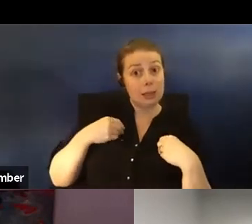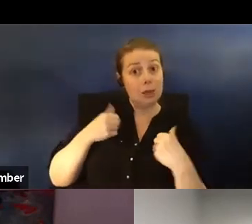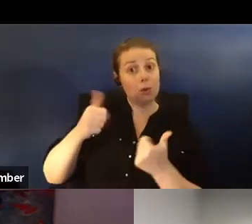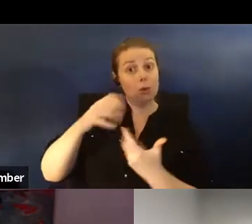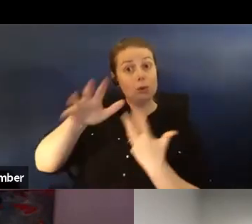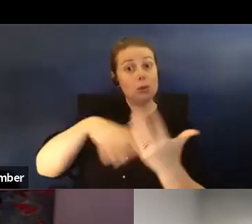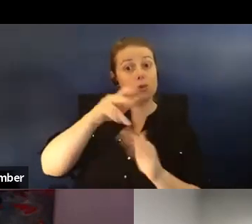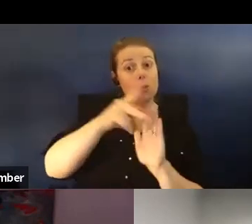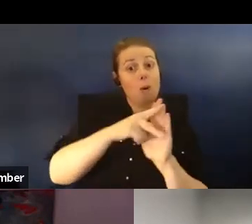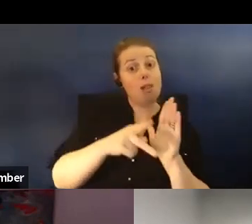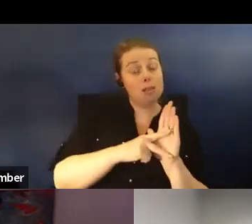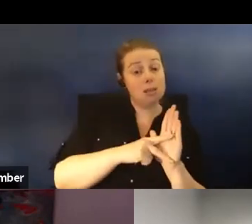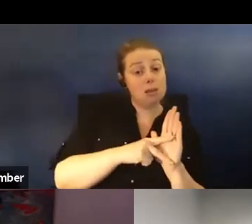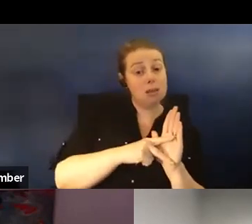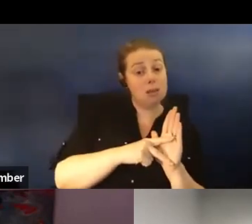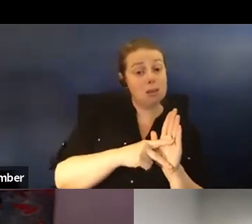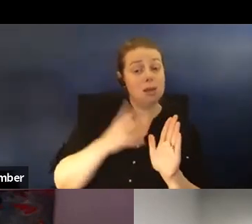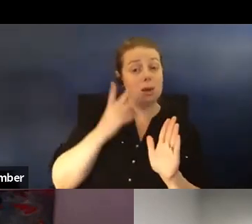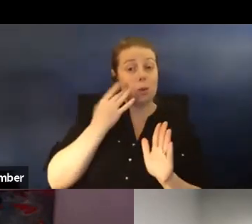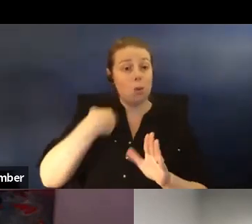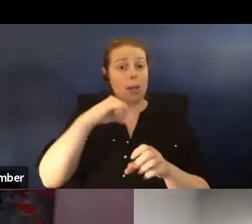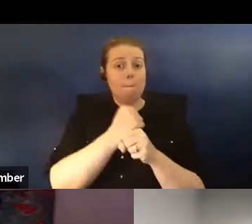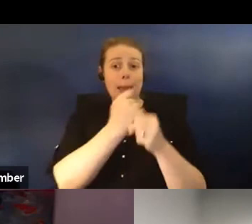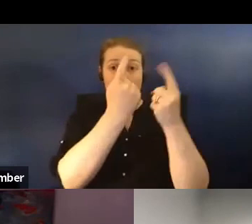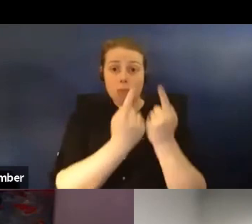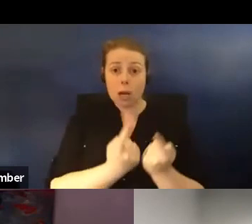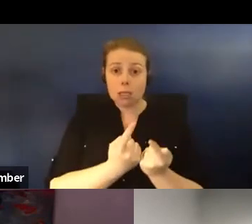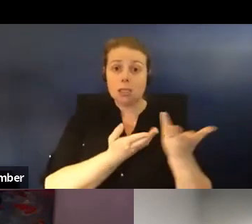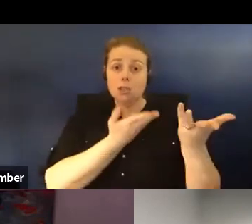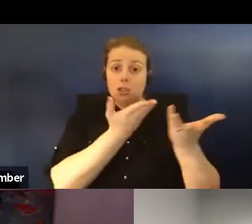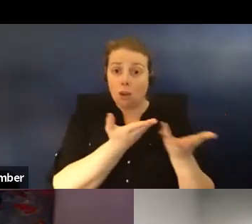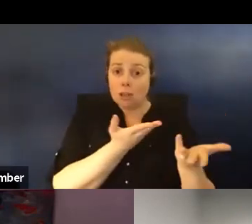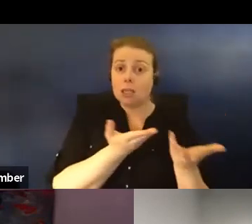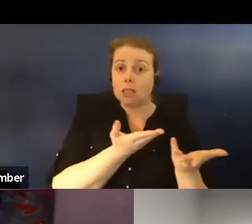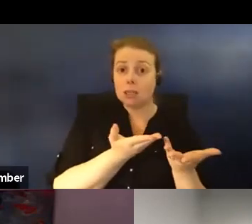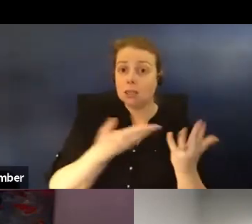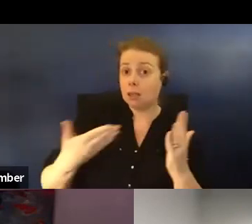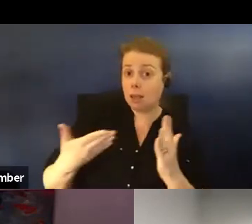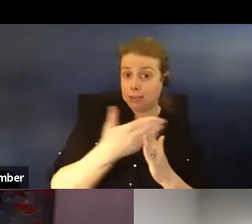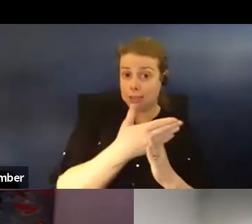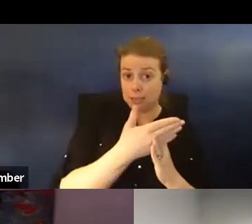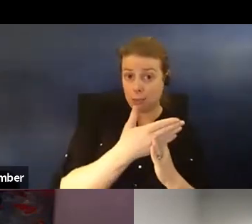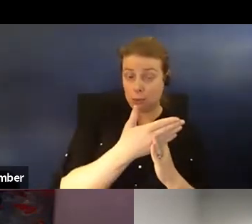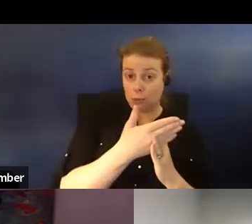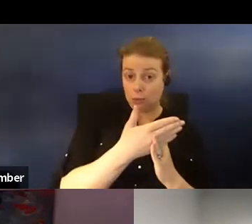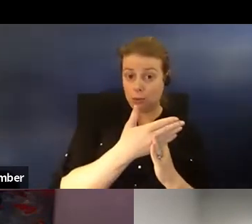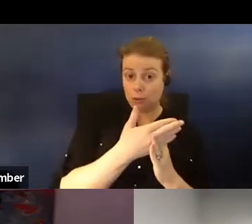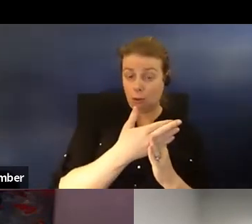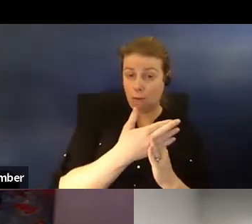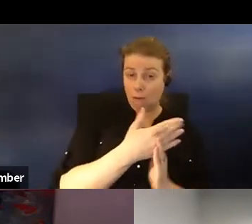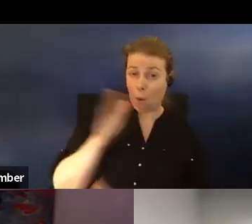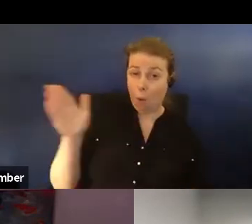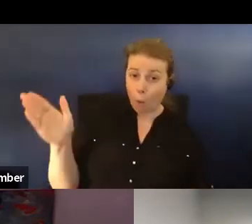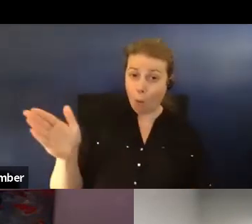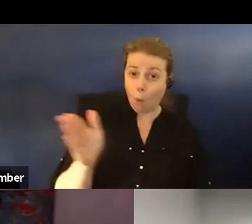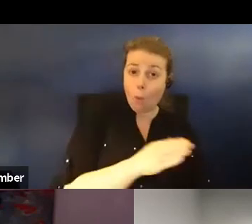policy. When we create products and services that are accessible to each and every person